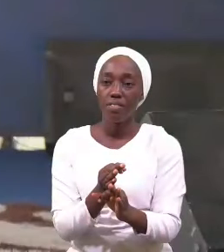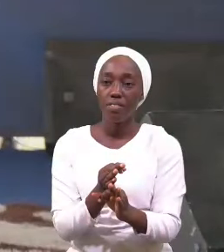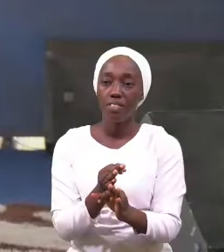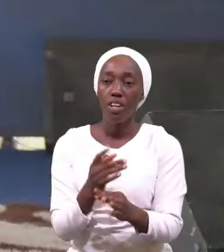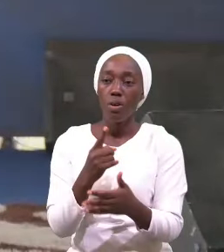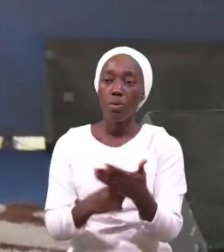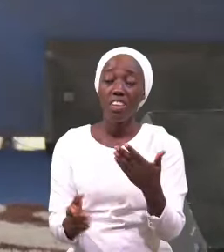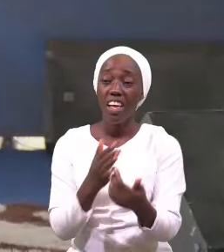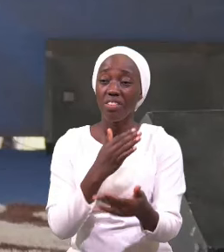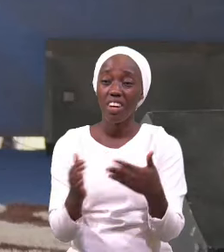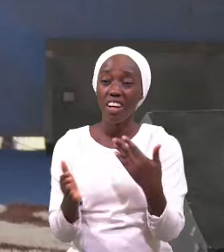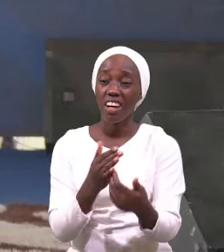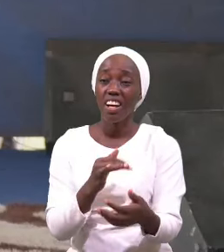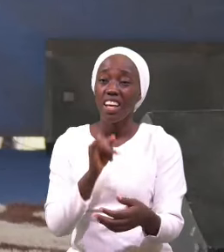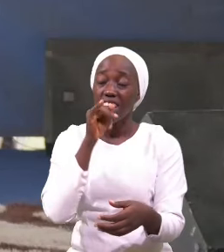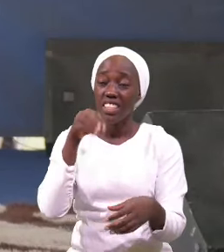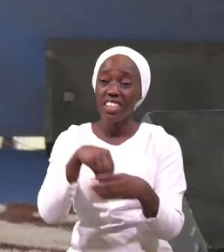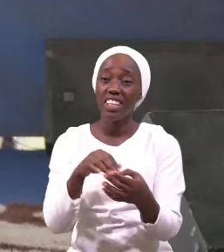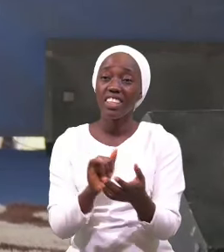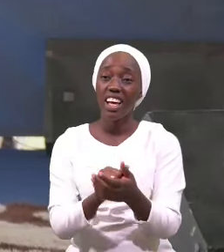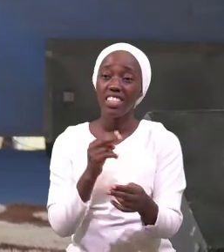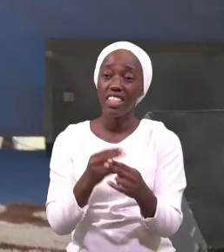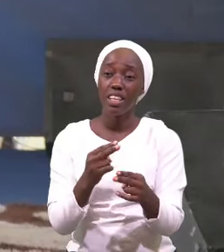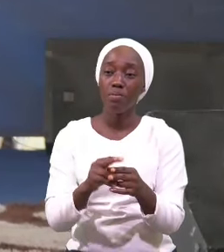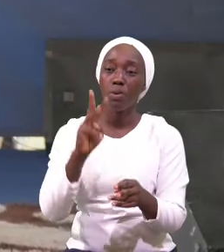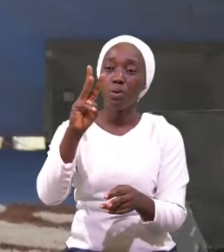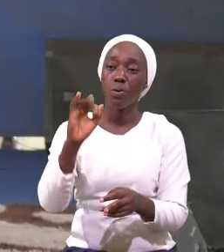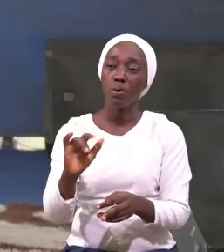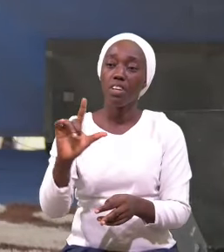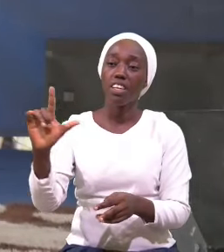Whatever is in that name, William,